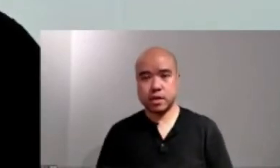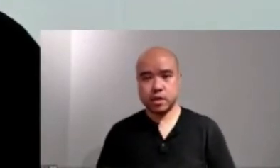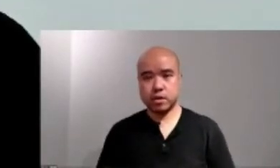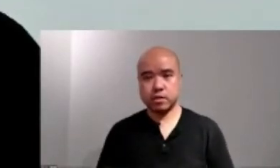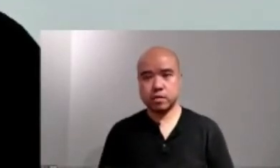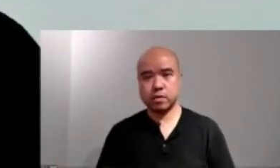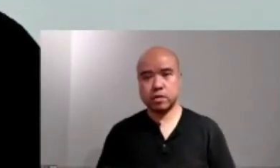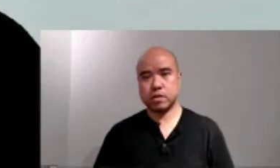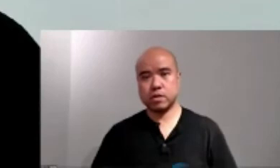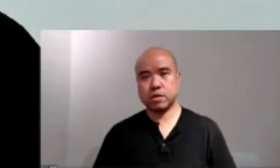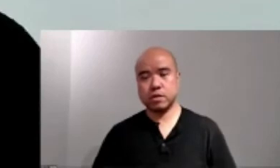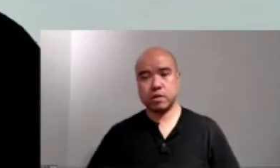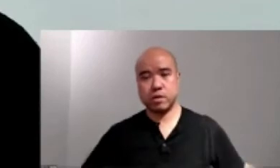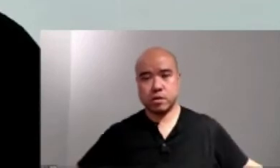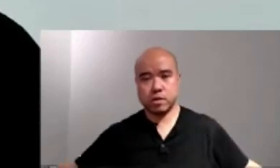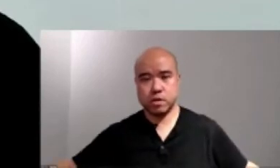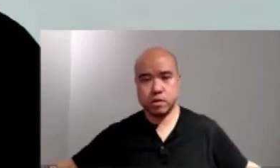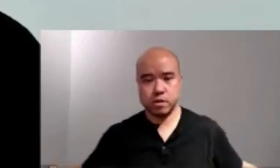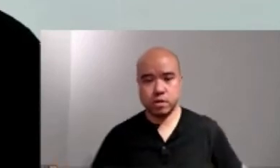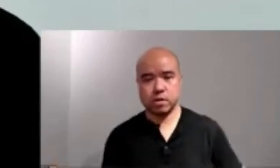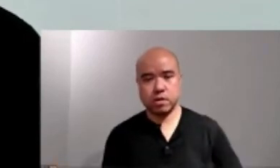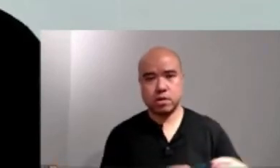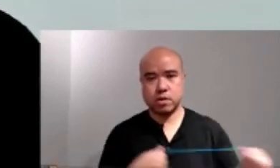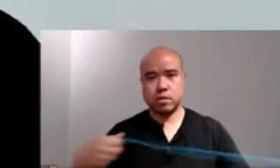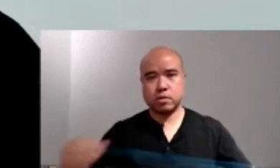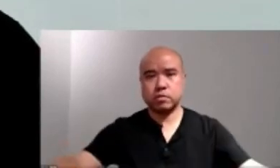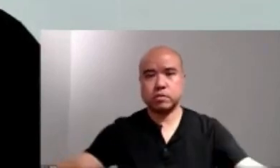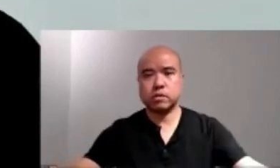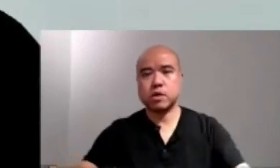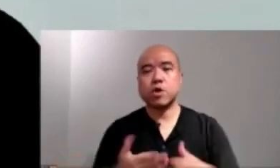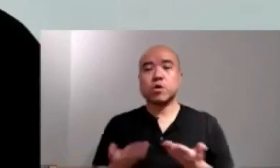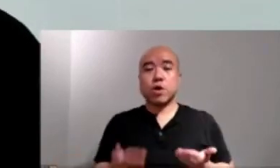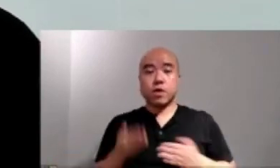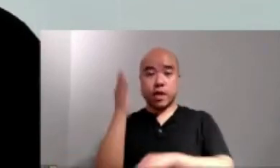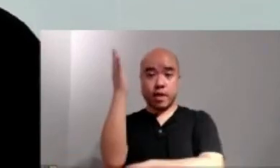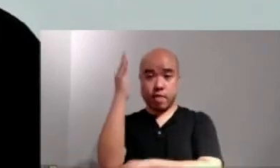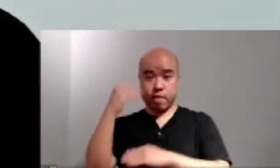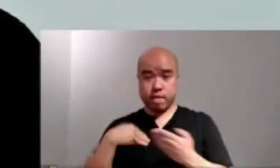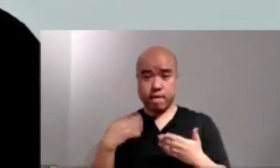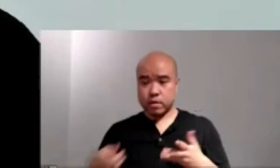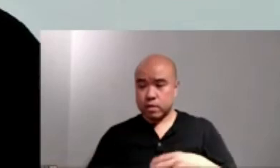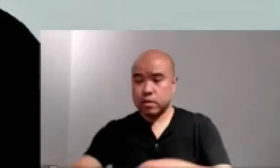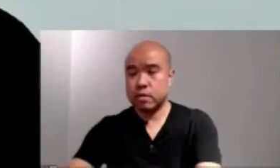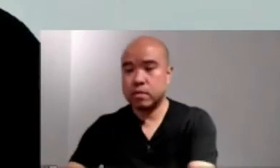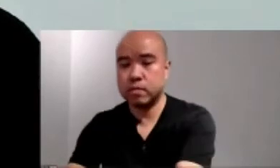you again, Social Enterprise Summit, to give me the chance to